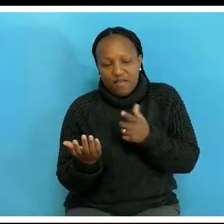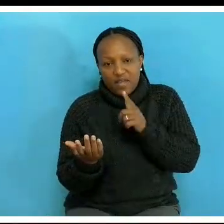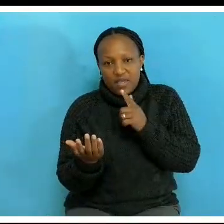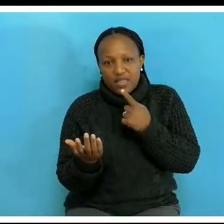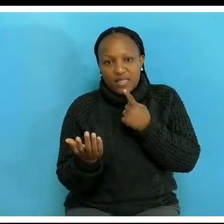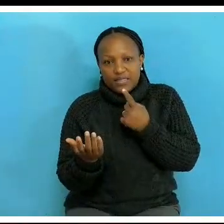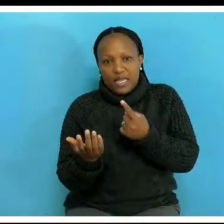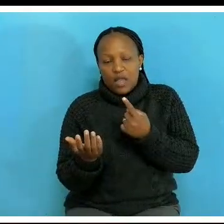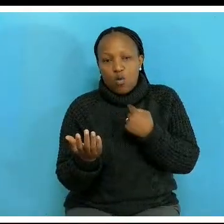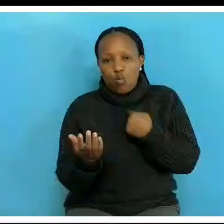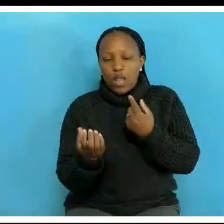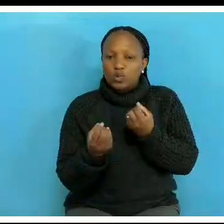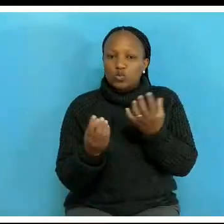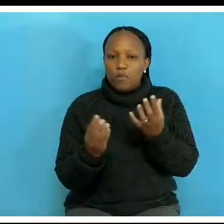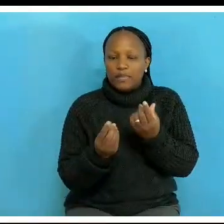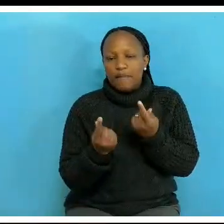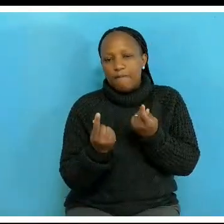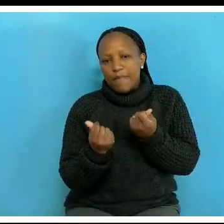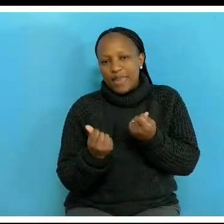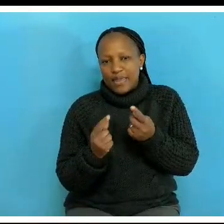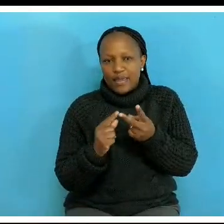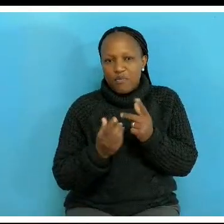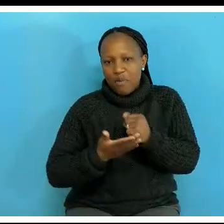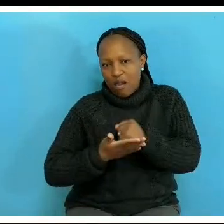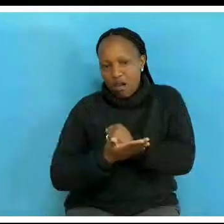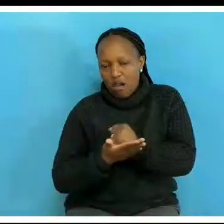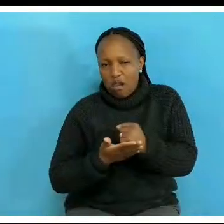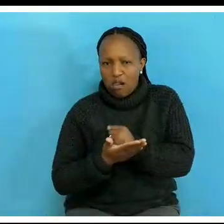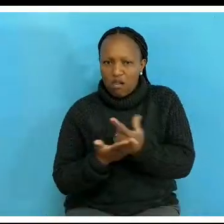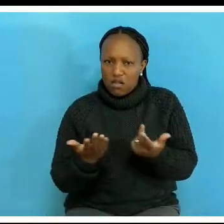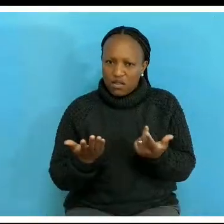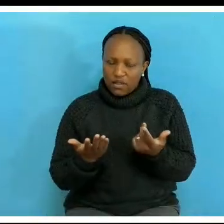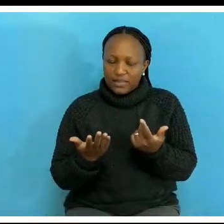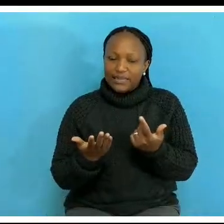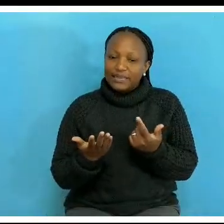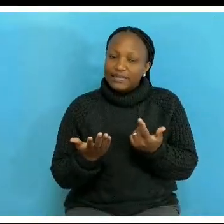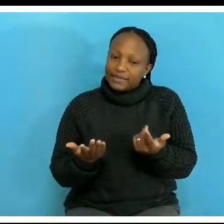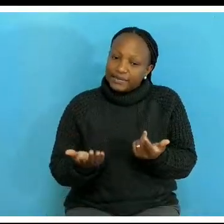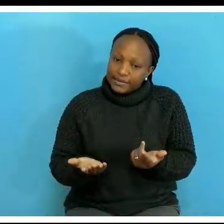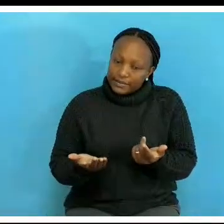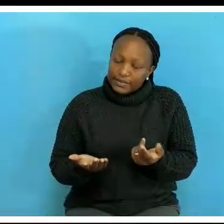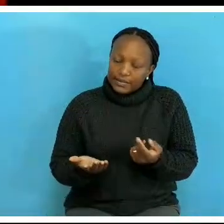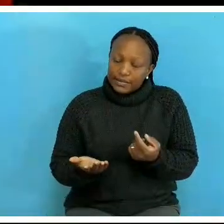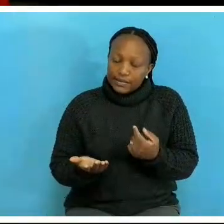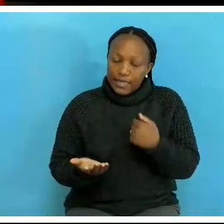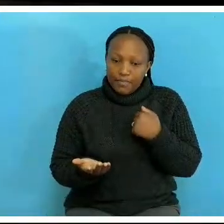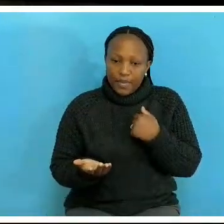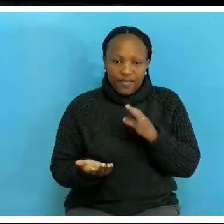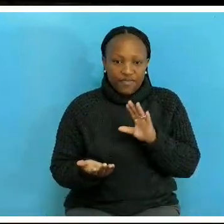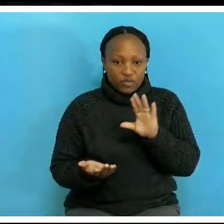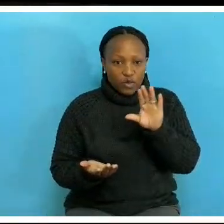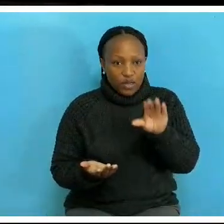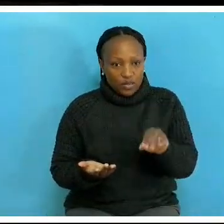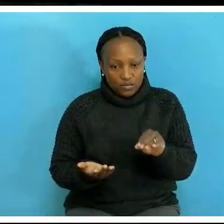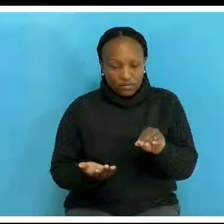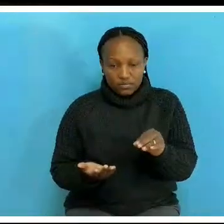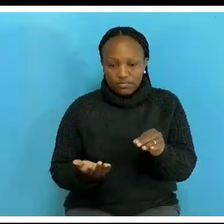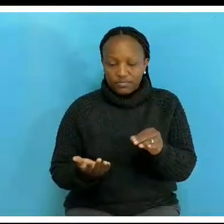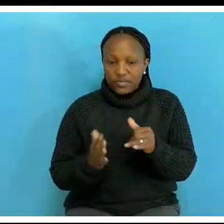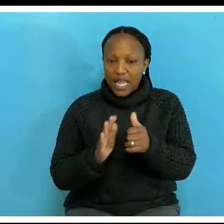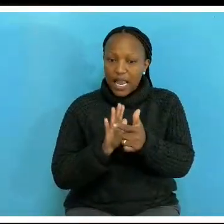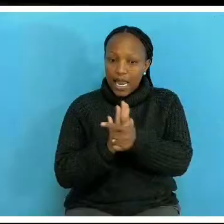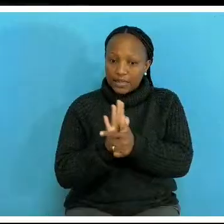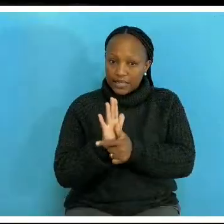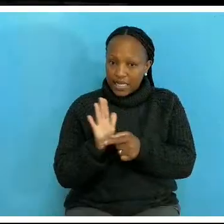too much money and I'm registered. So I have to ask legislator, where